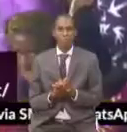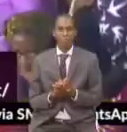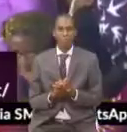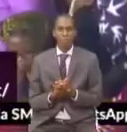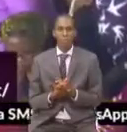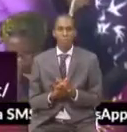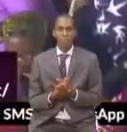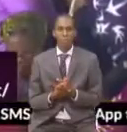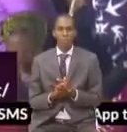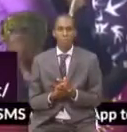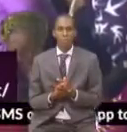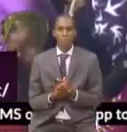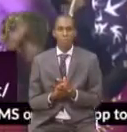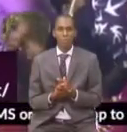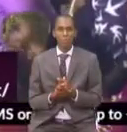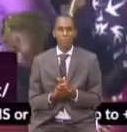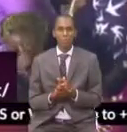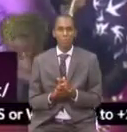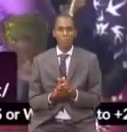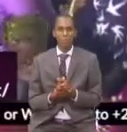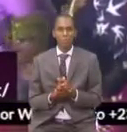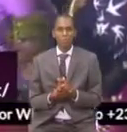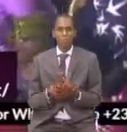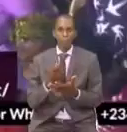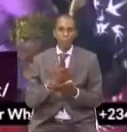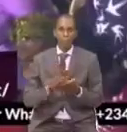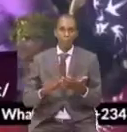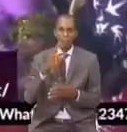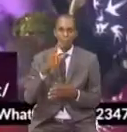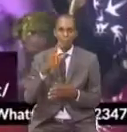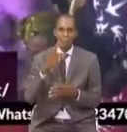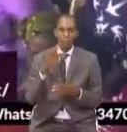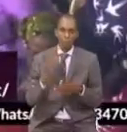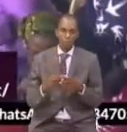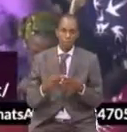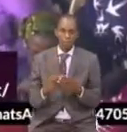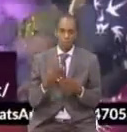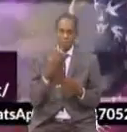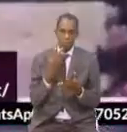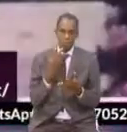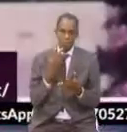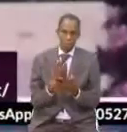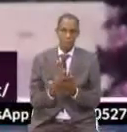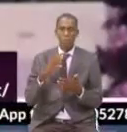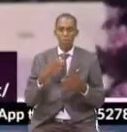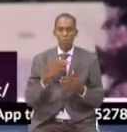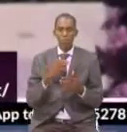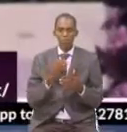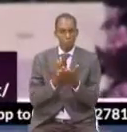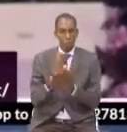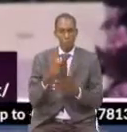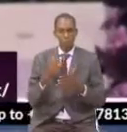Write their addresses very well. The local government where they come from. Their